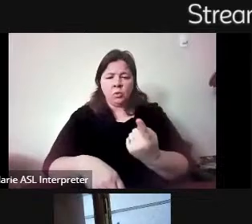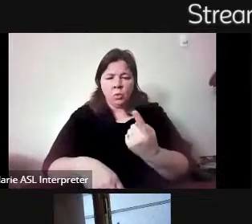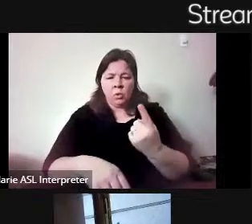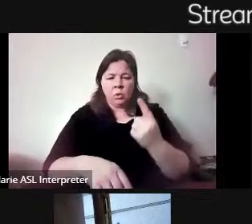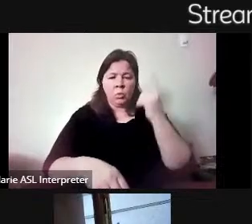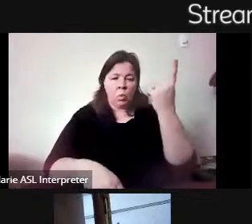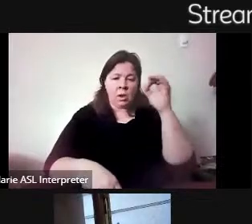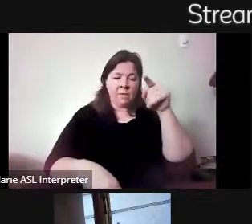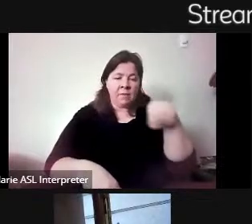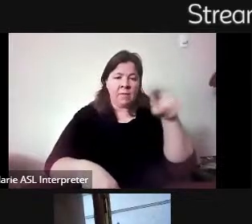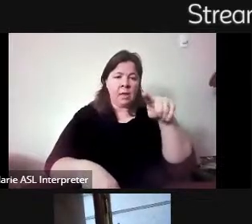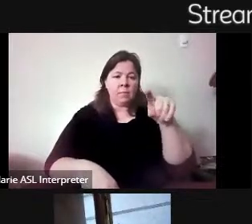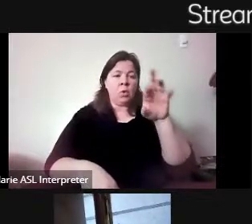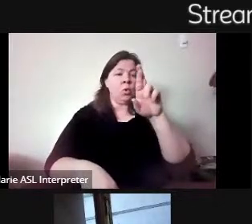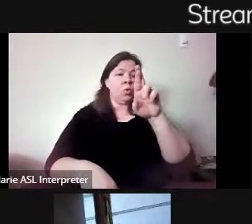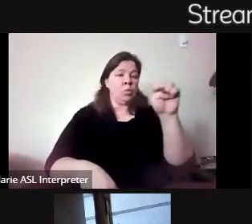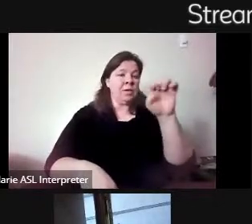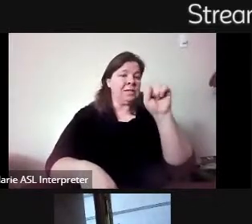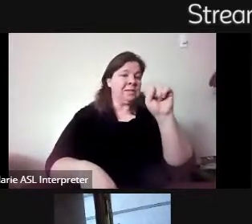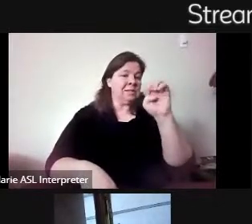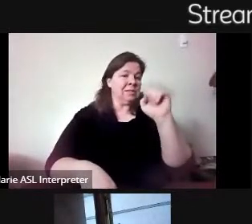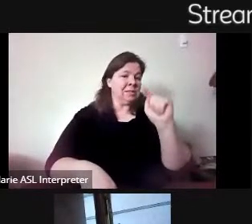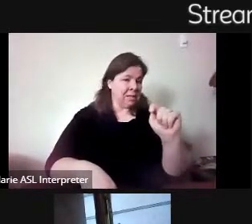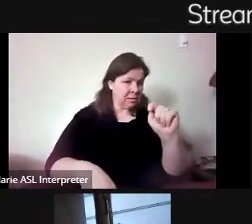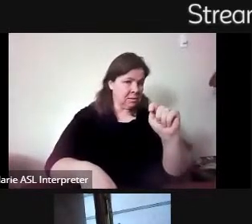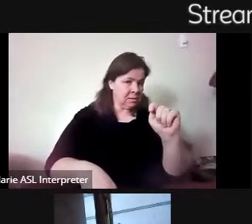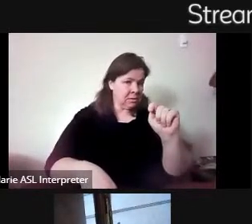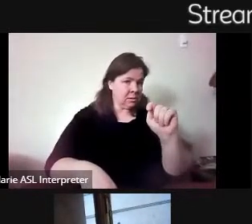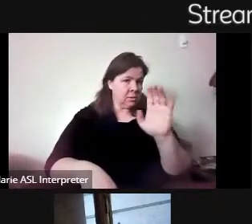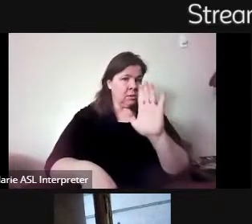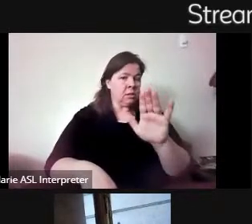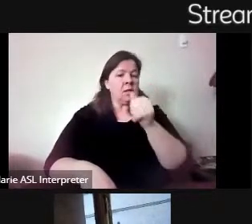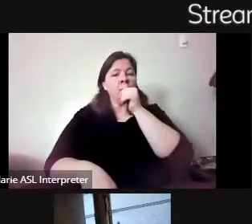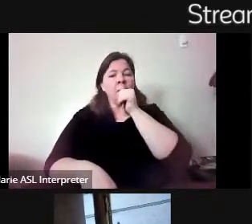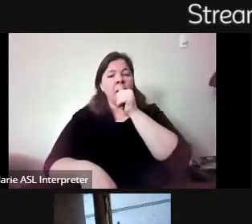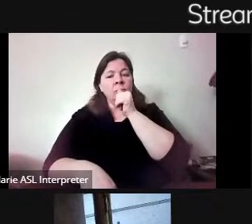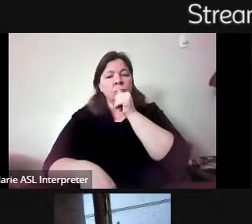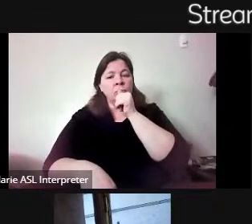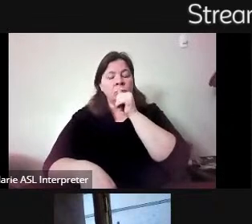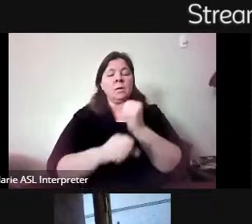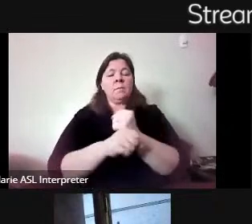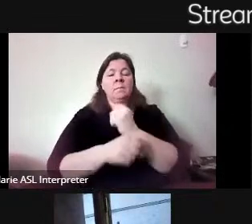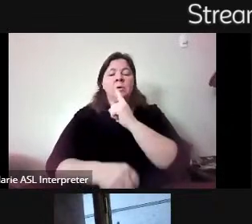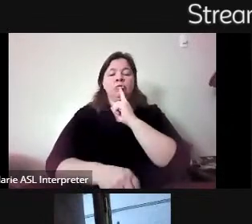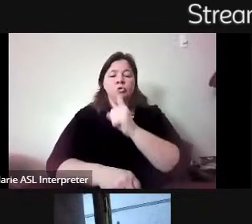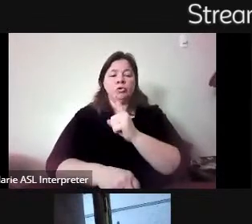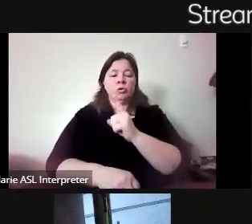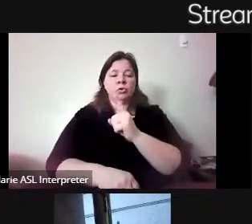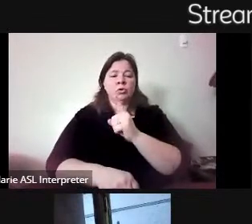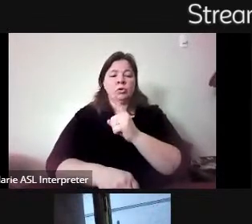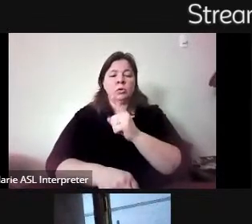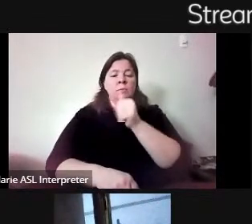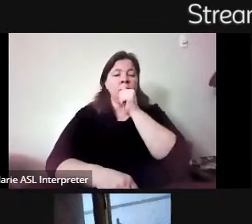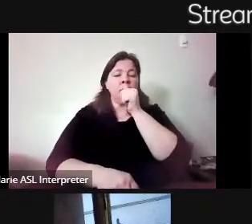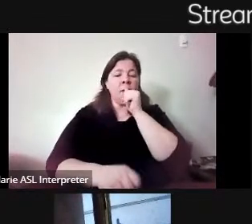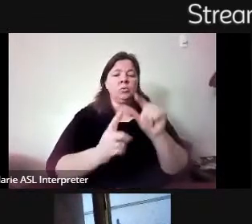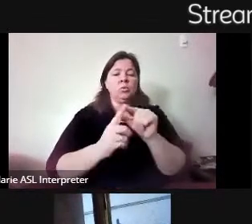they should go back and reset their password and make sure that they put the catch